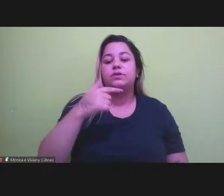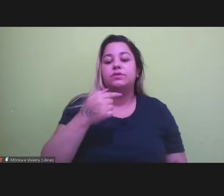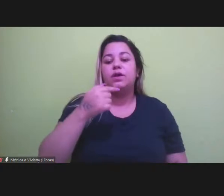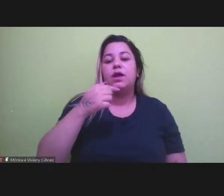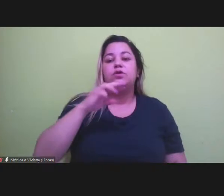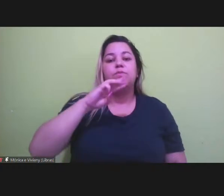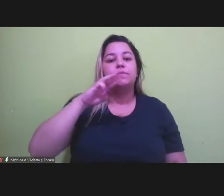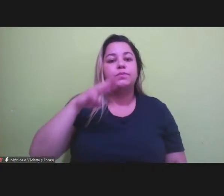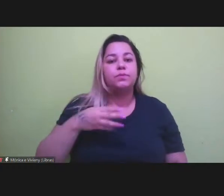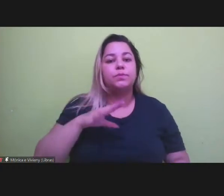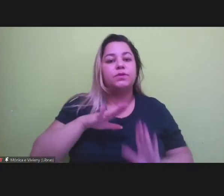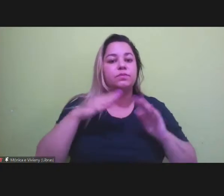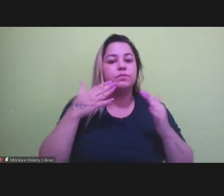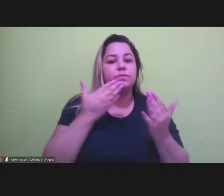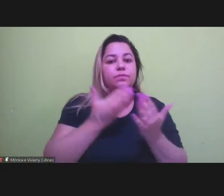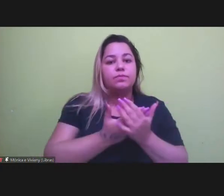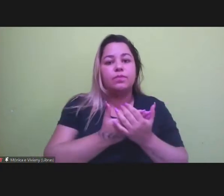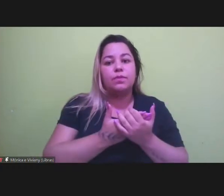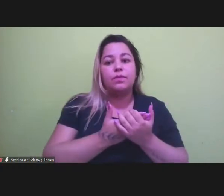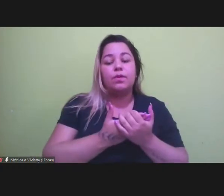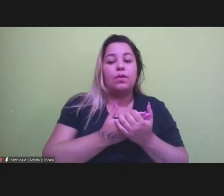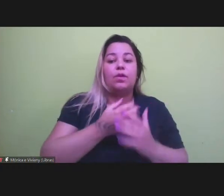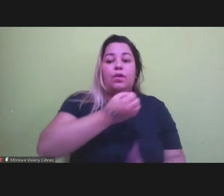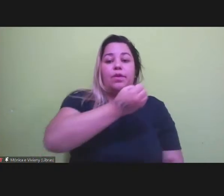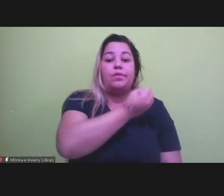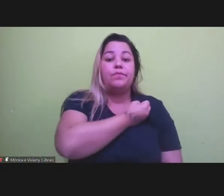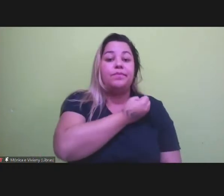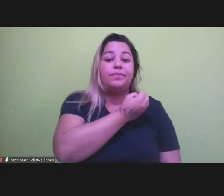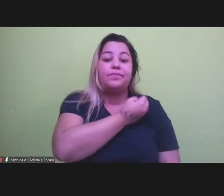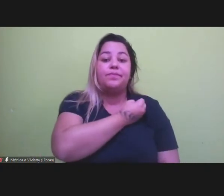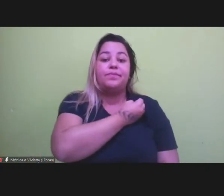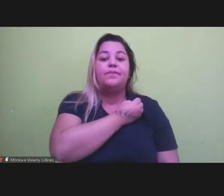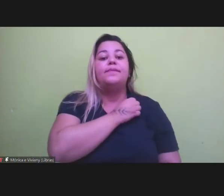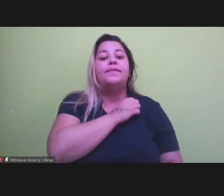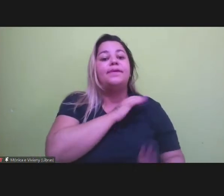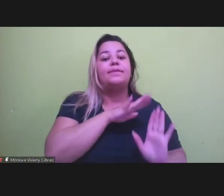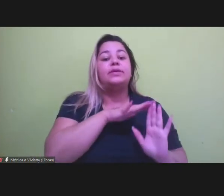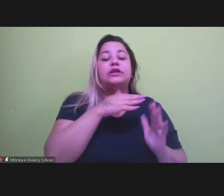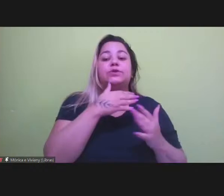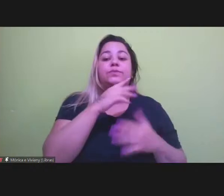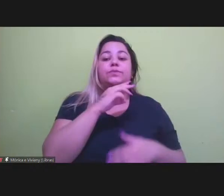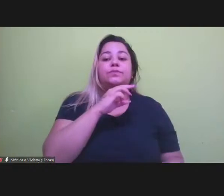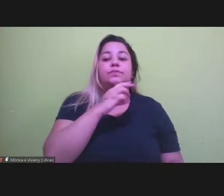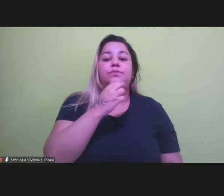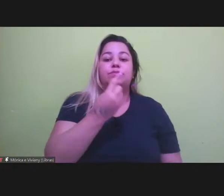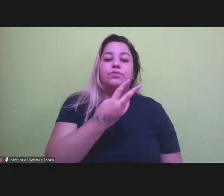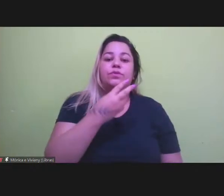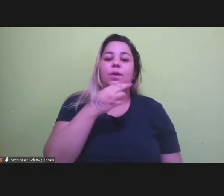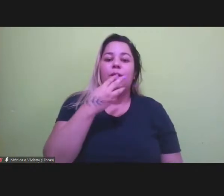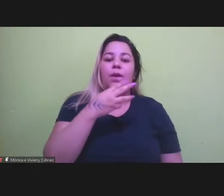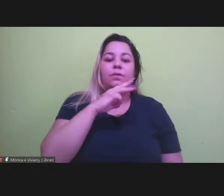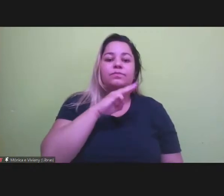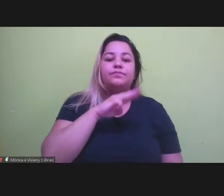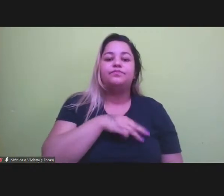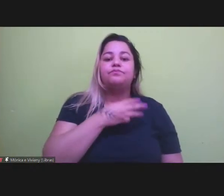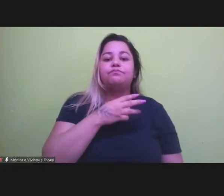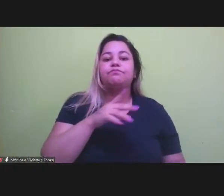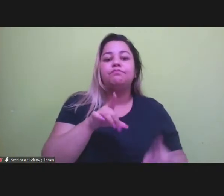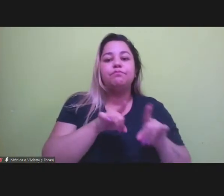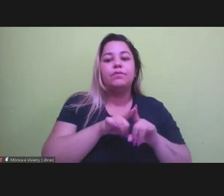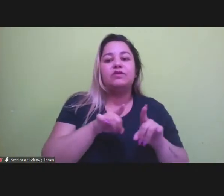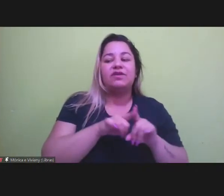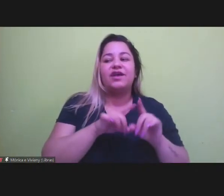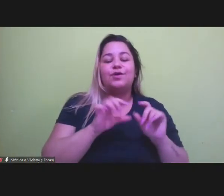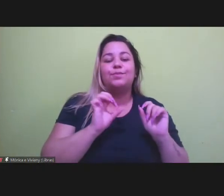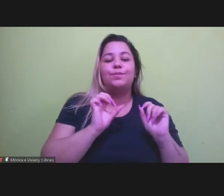than 97,000 schools, and the number of students, 23 million students. So